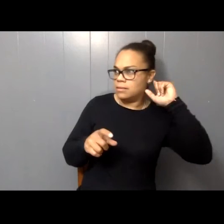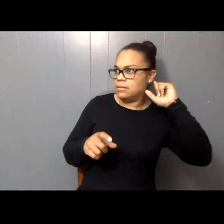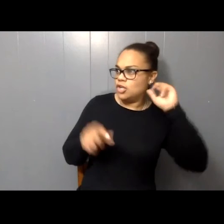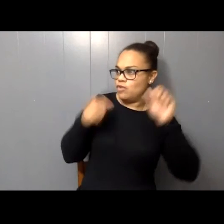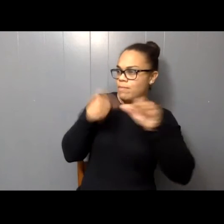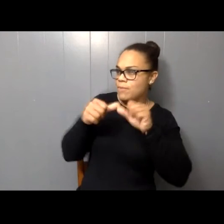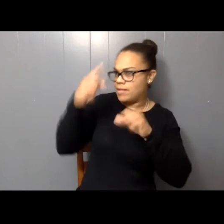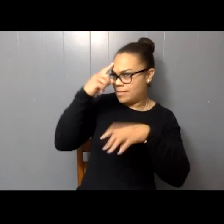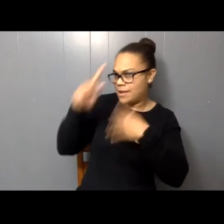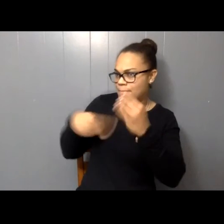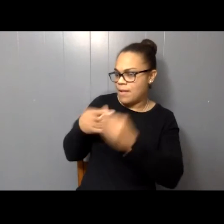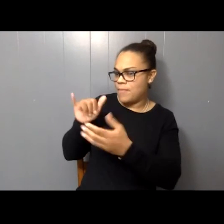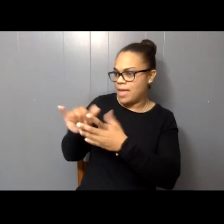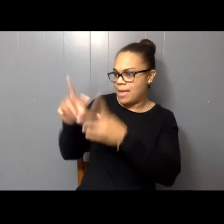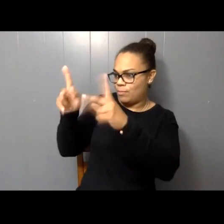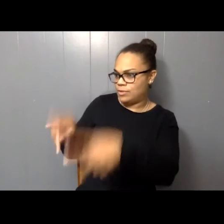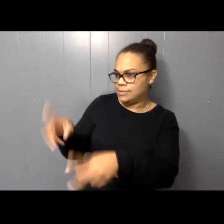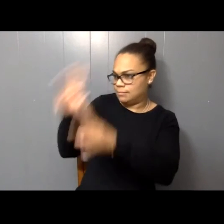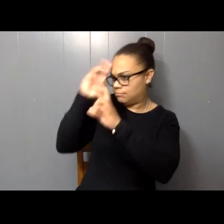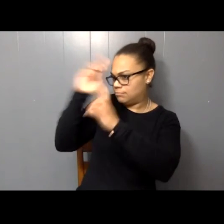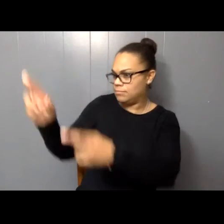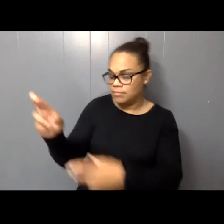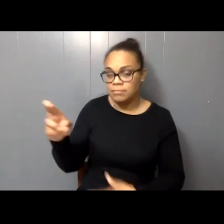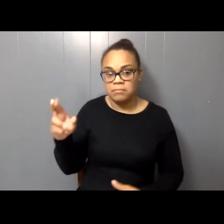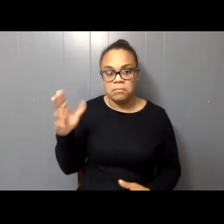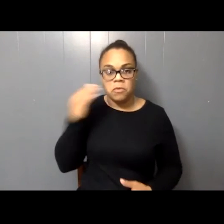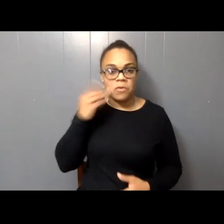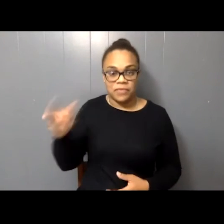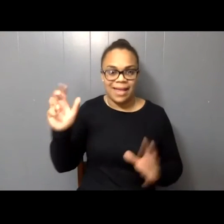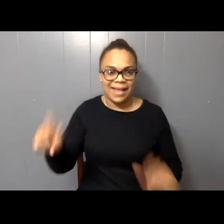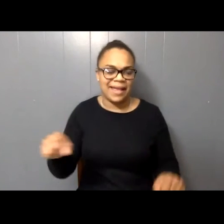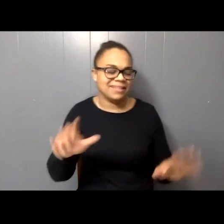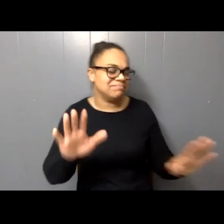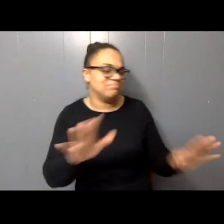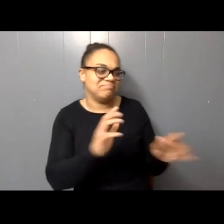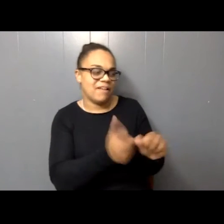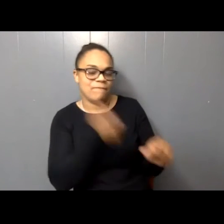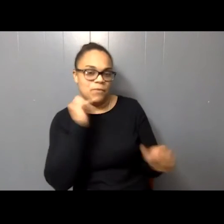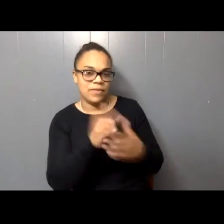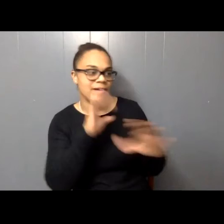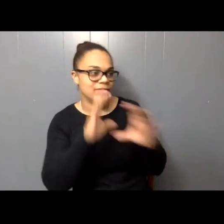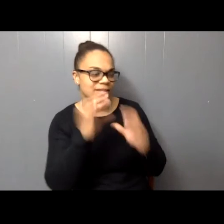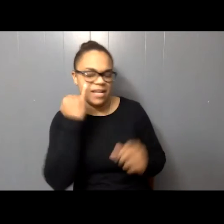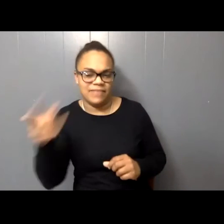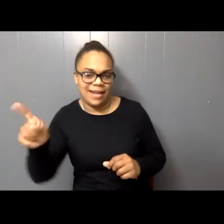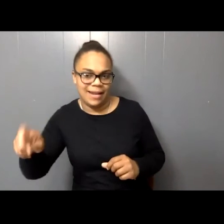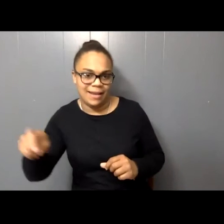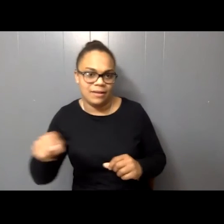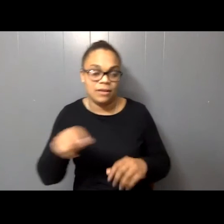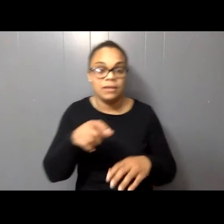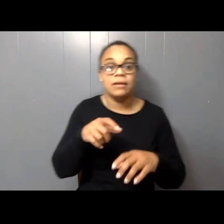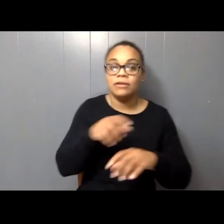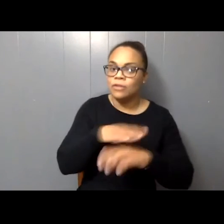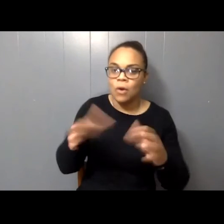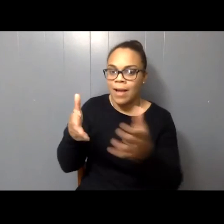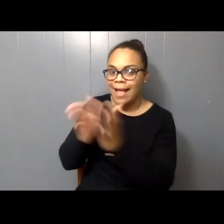to step away from the conversation if they ever feel the need to. But also don't ask questions that might make them feel the need to step away from